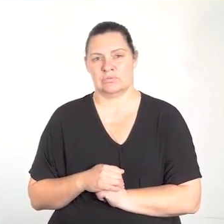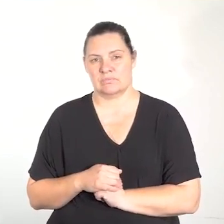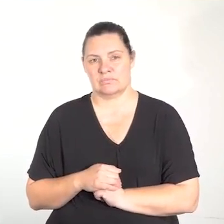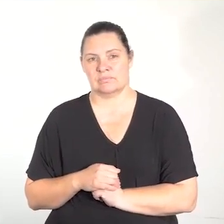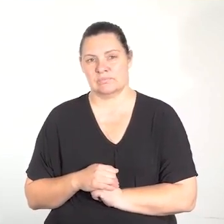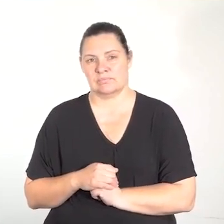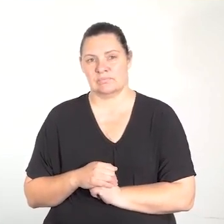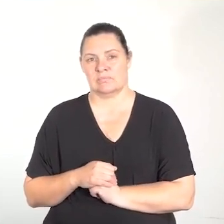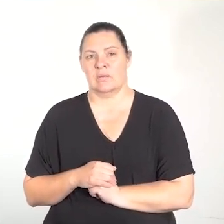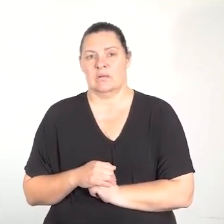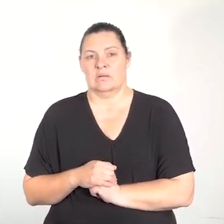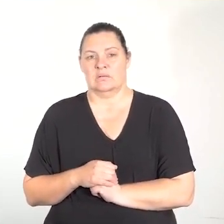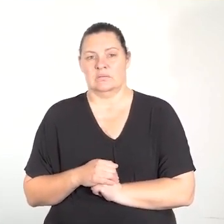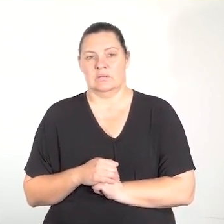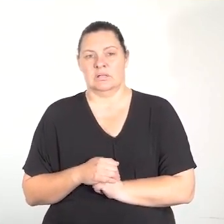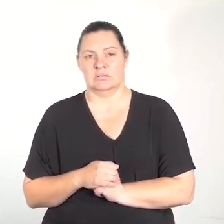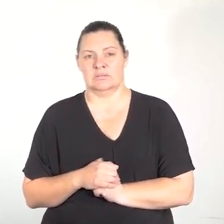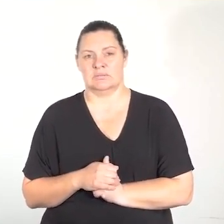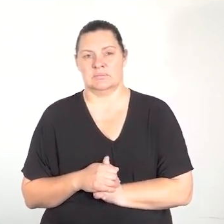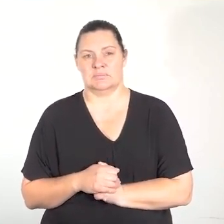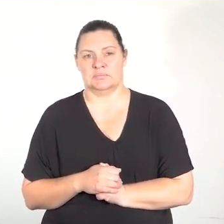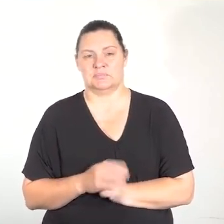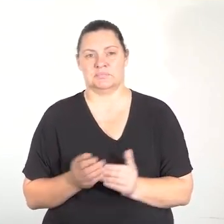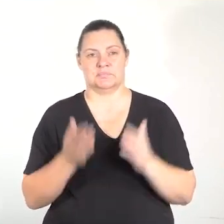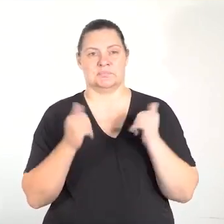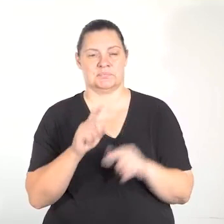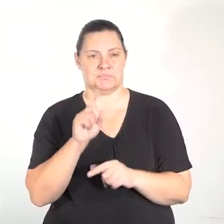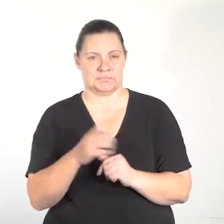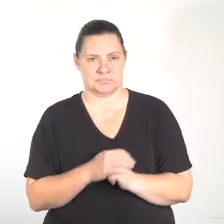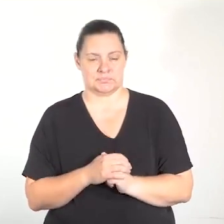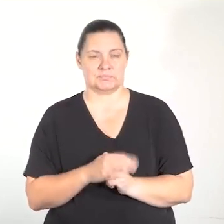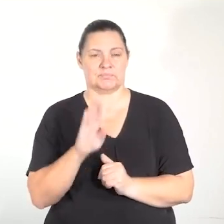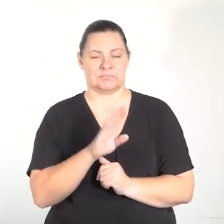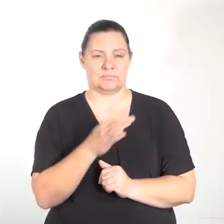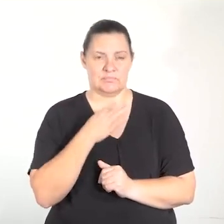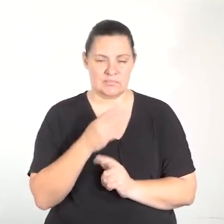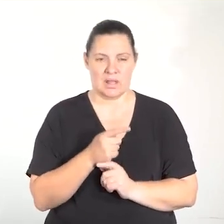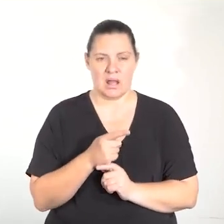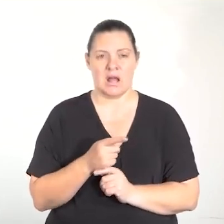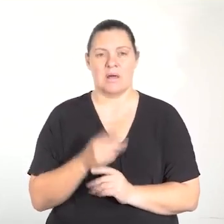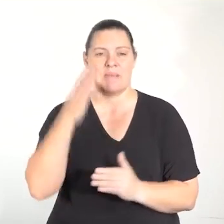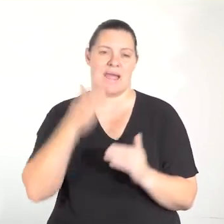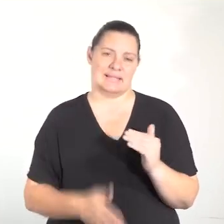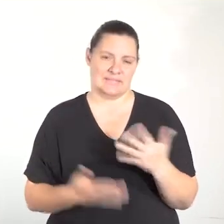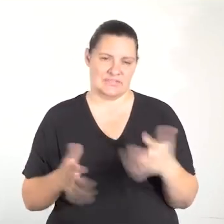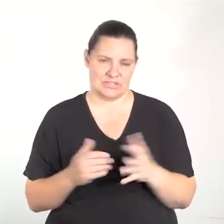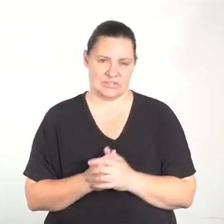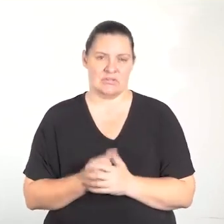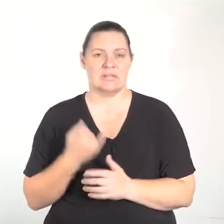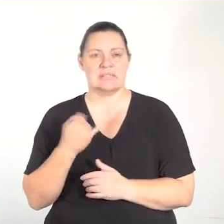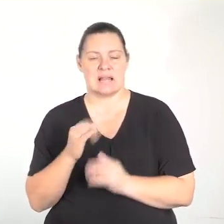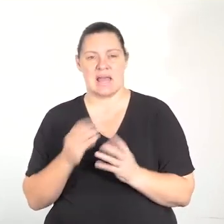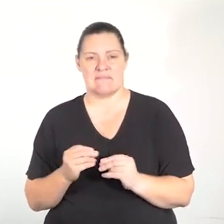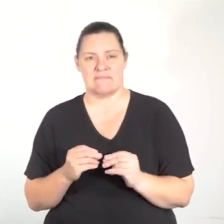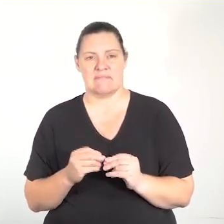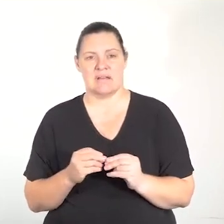have 3:2. Okay. Let's look at the next question. So Busi and Kensani's trip has come to